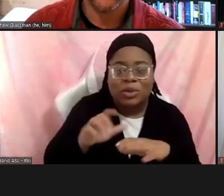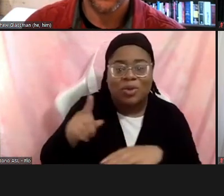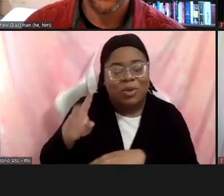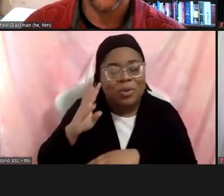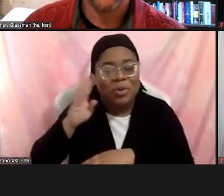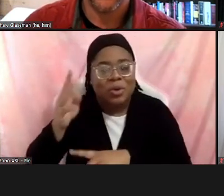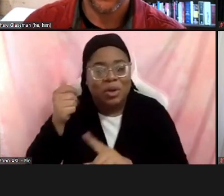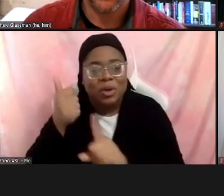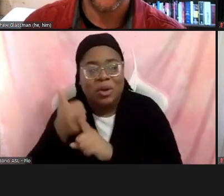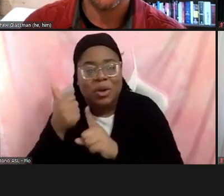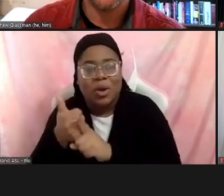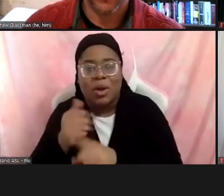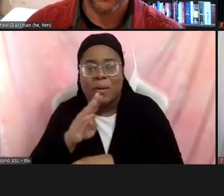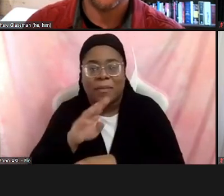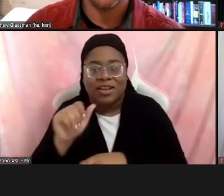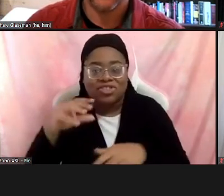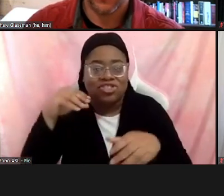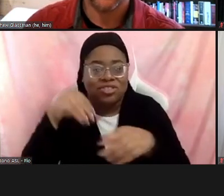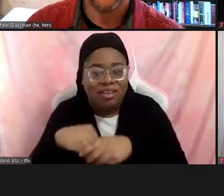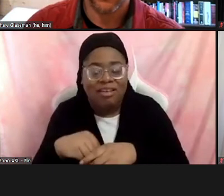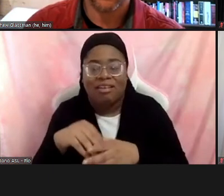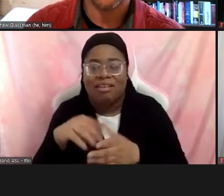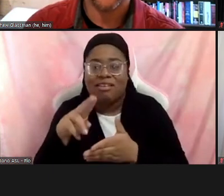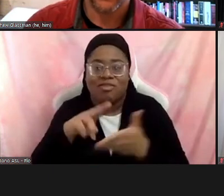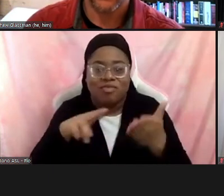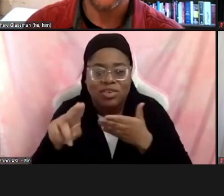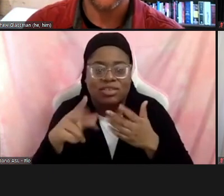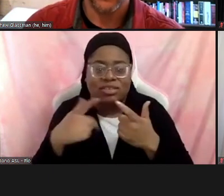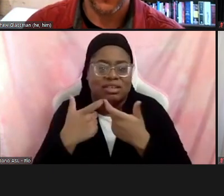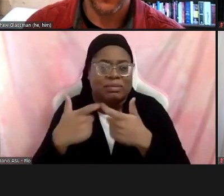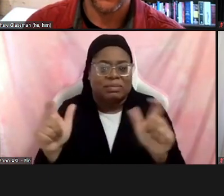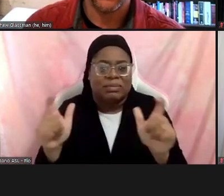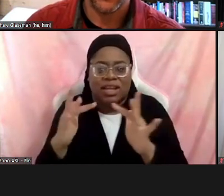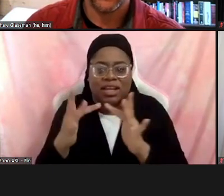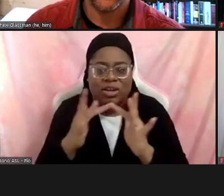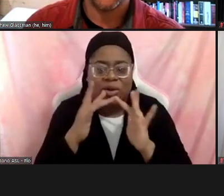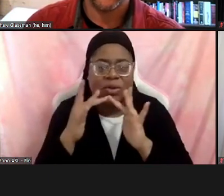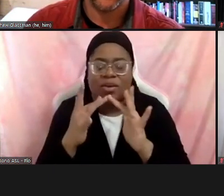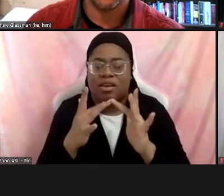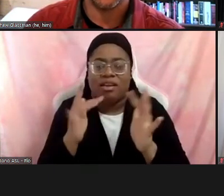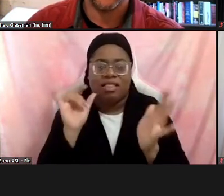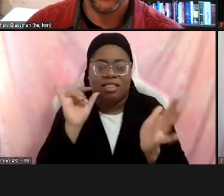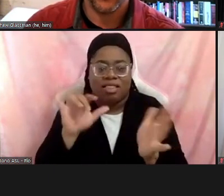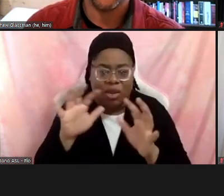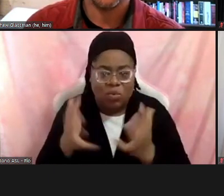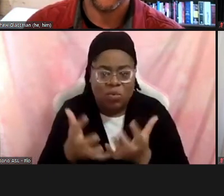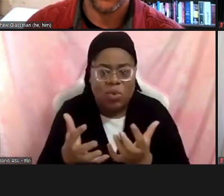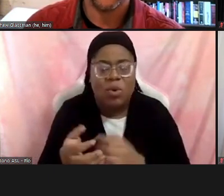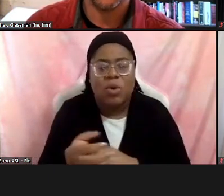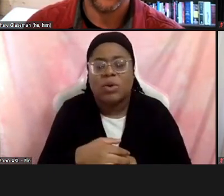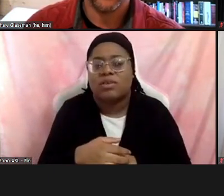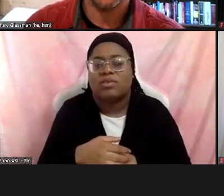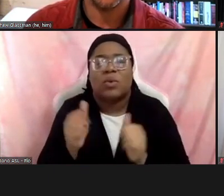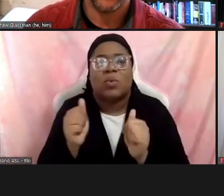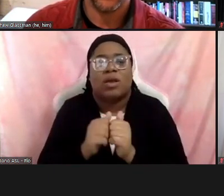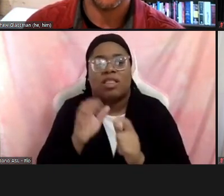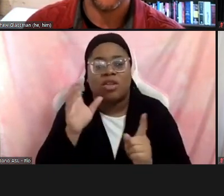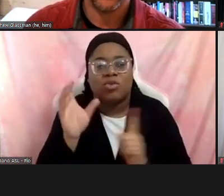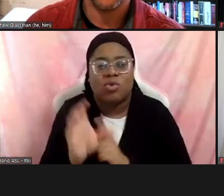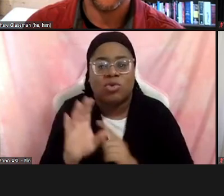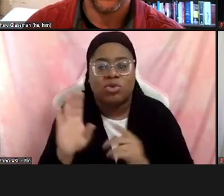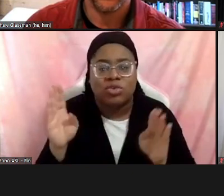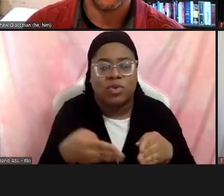own bachelor's in a cooperative, in the biggest network of worker cooperatives in the world, with culture at the